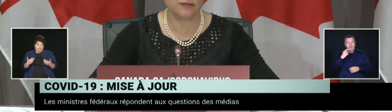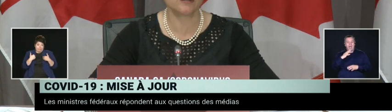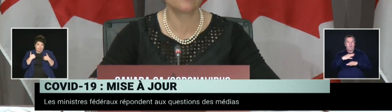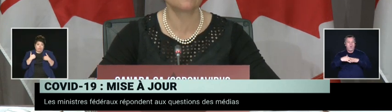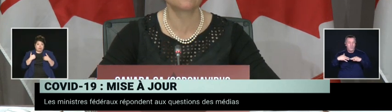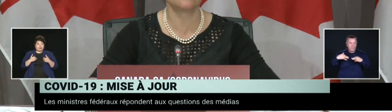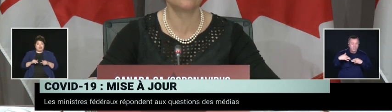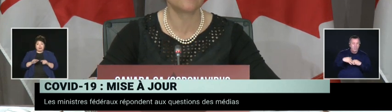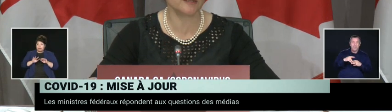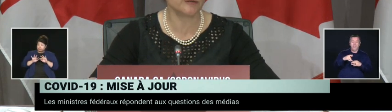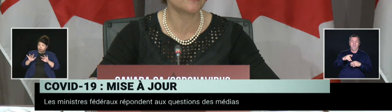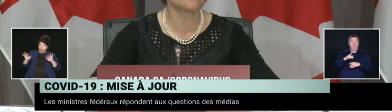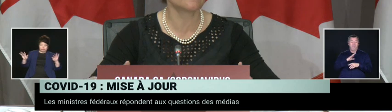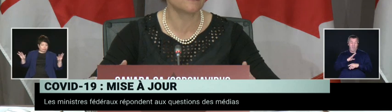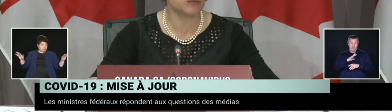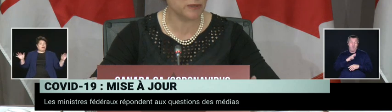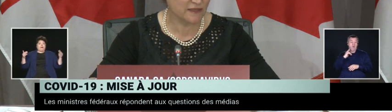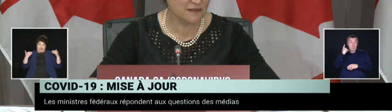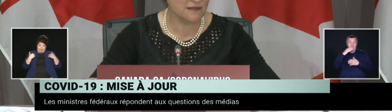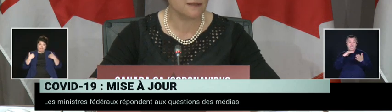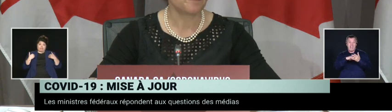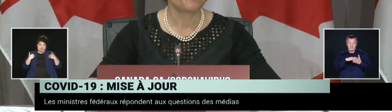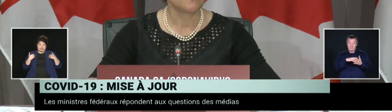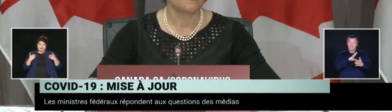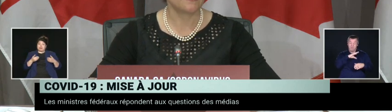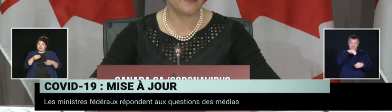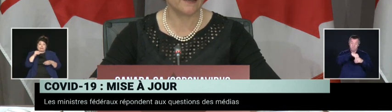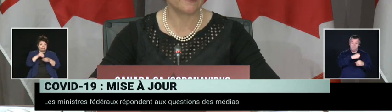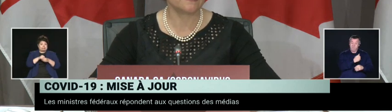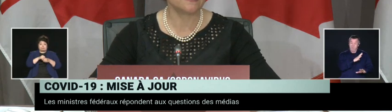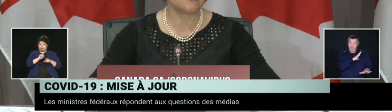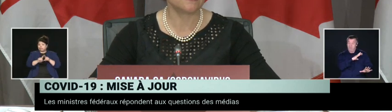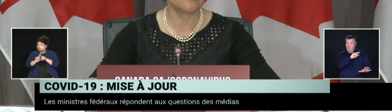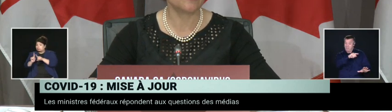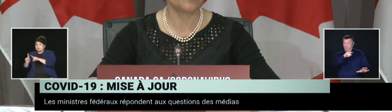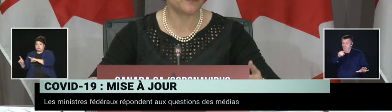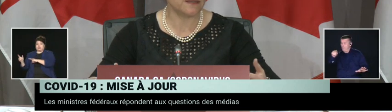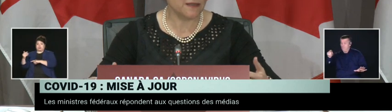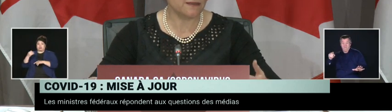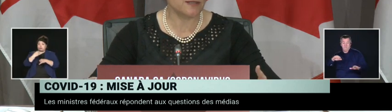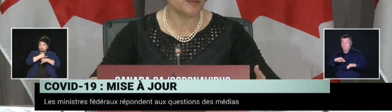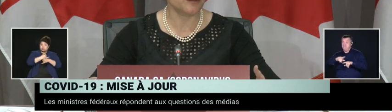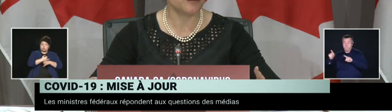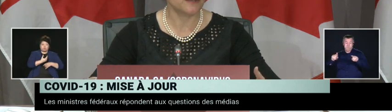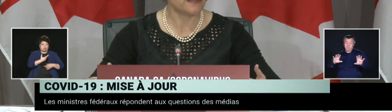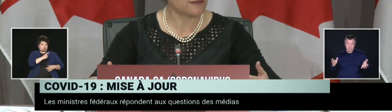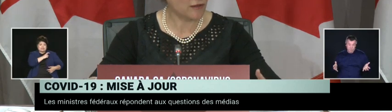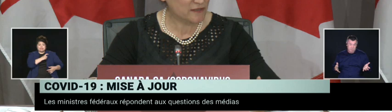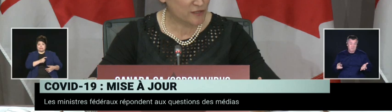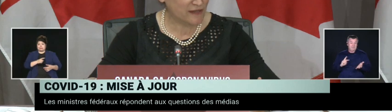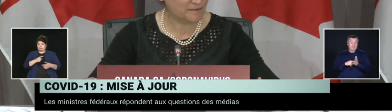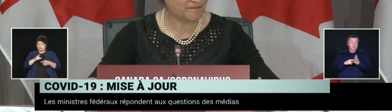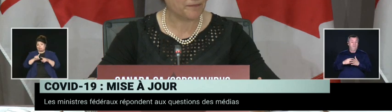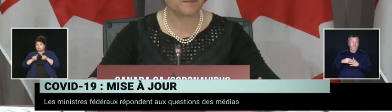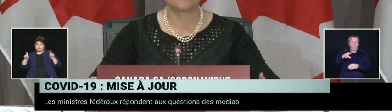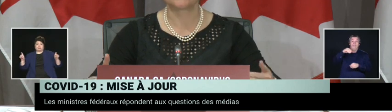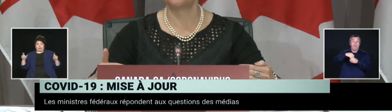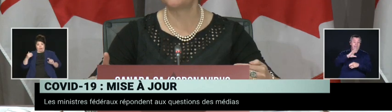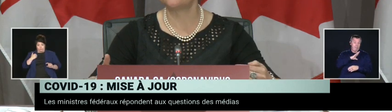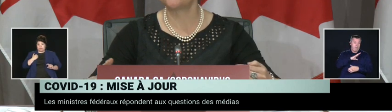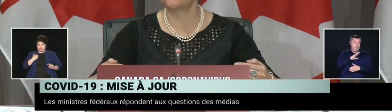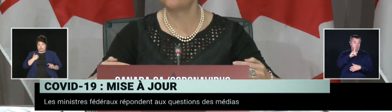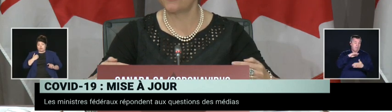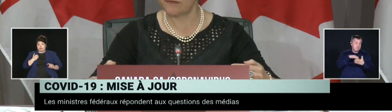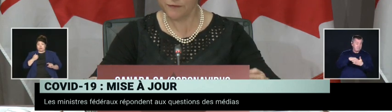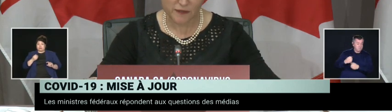our institutions, including the police. And we need to acknowledge that.